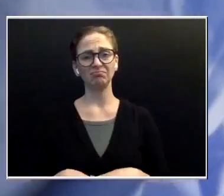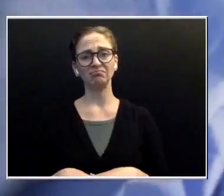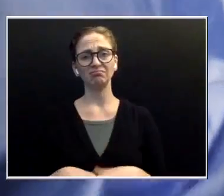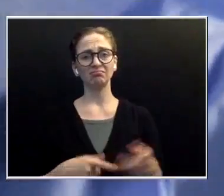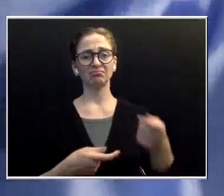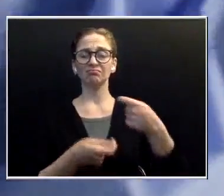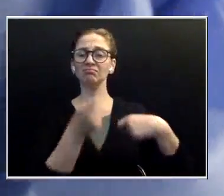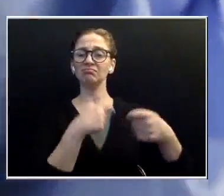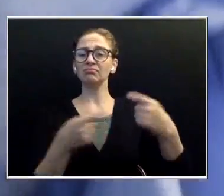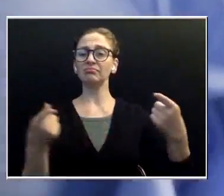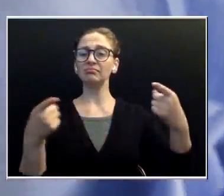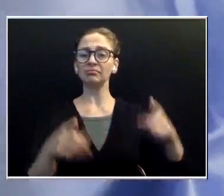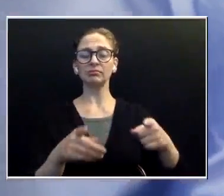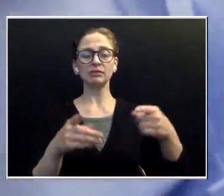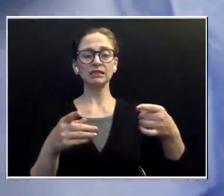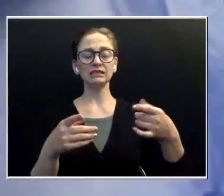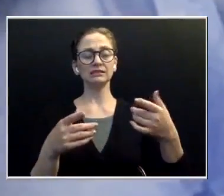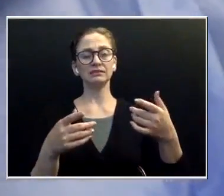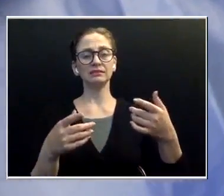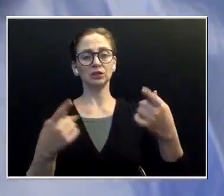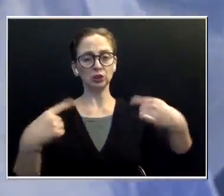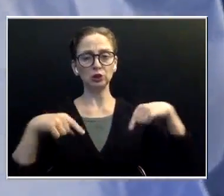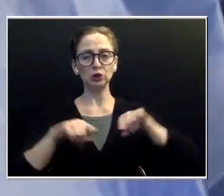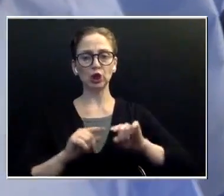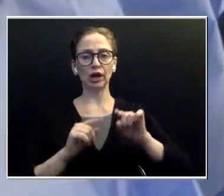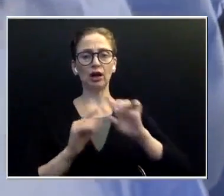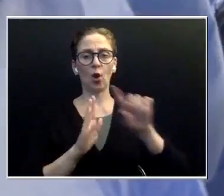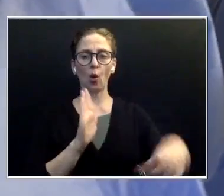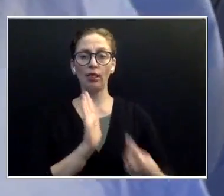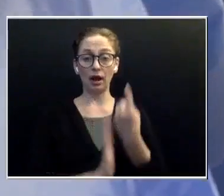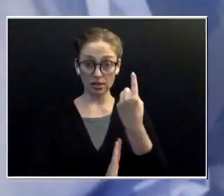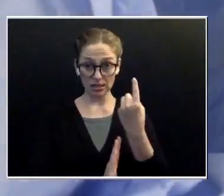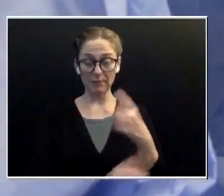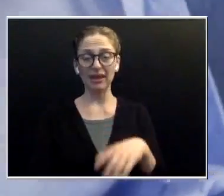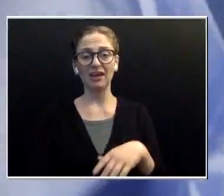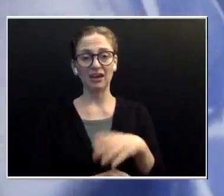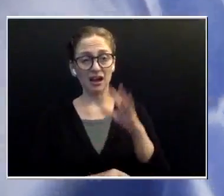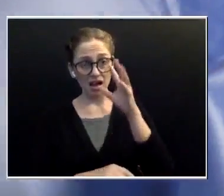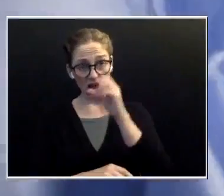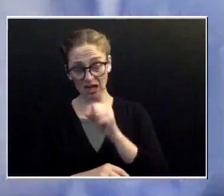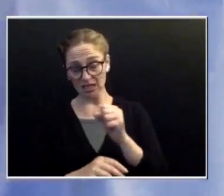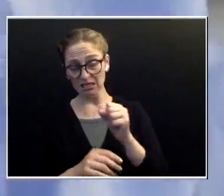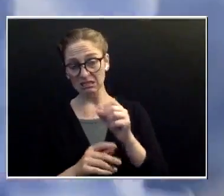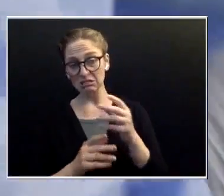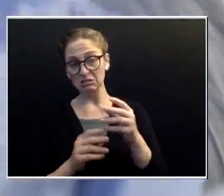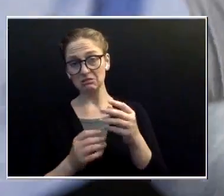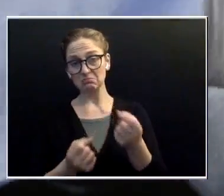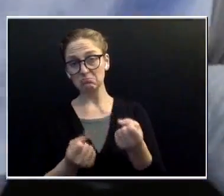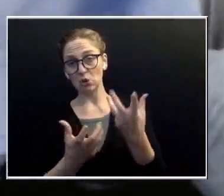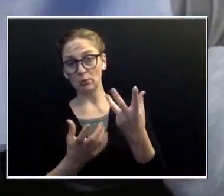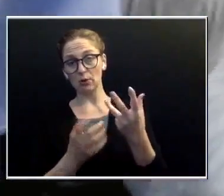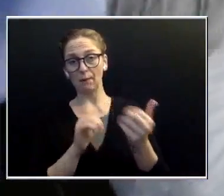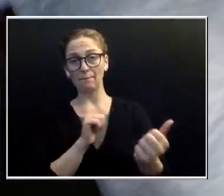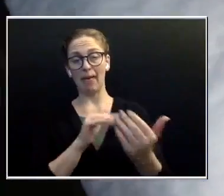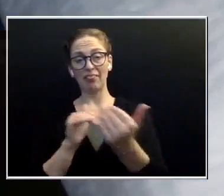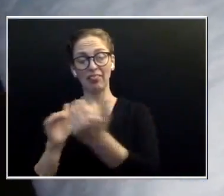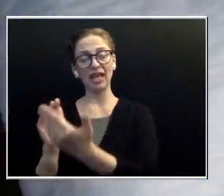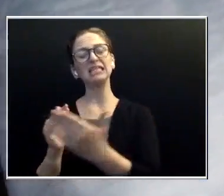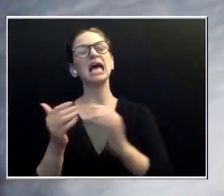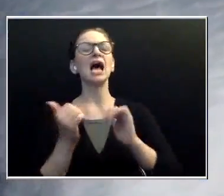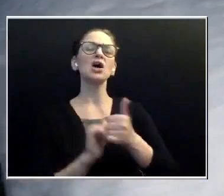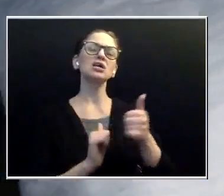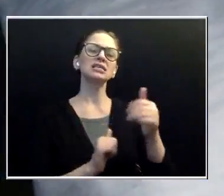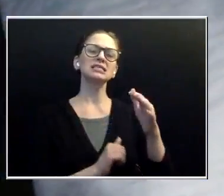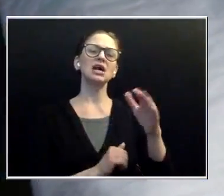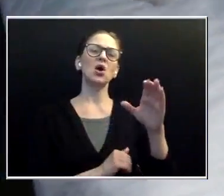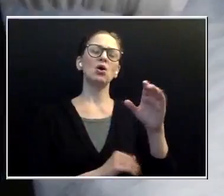Courtney, as you had mentioned. But I guess there's more than one method for FMT. How does this colonoscopy method compare to others? That's a very good